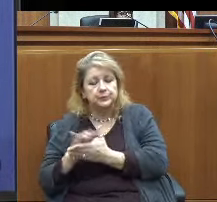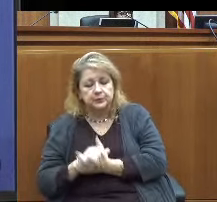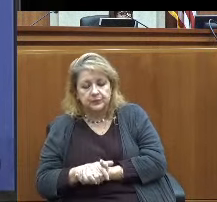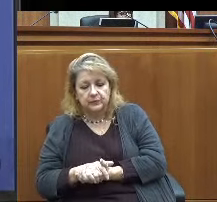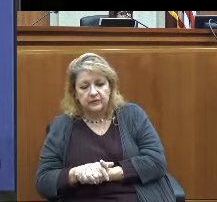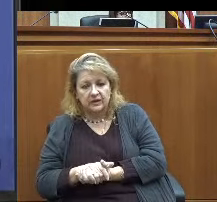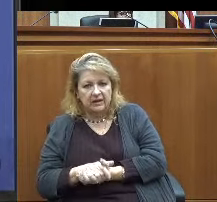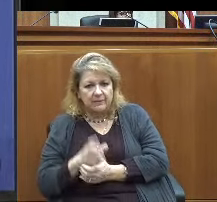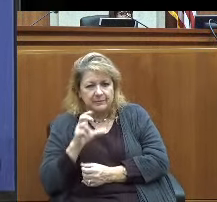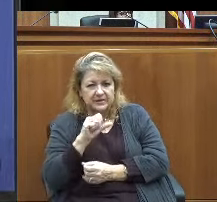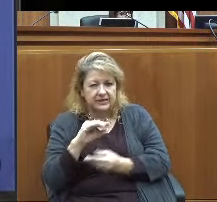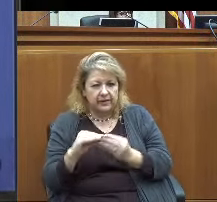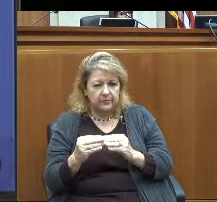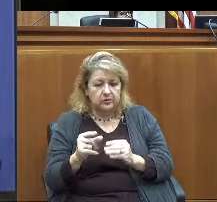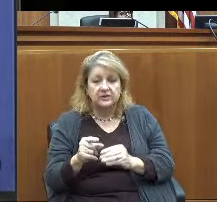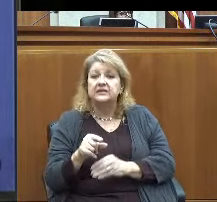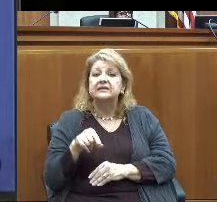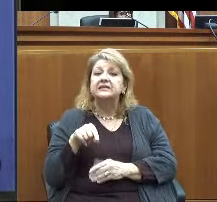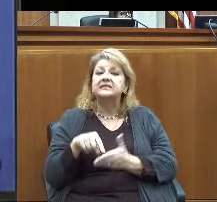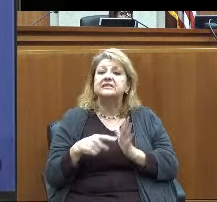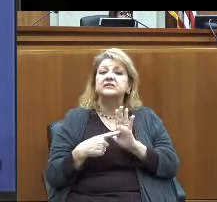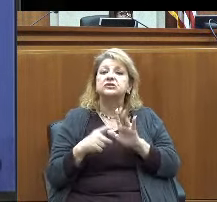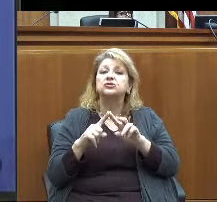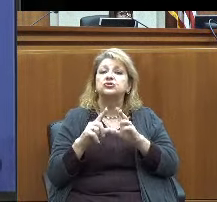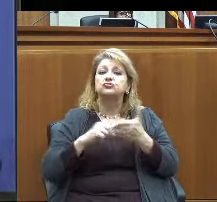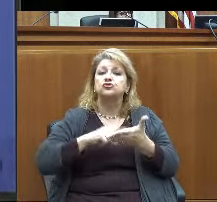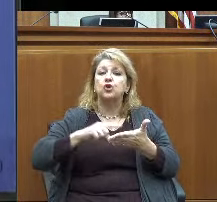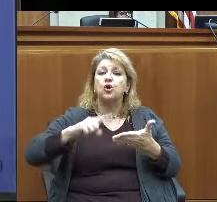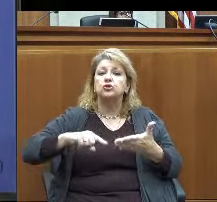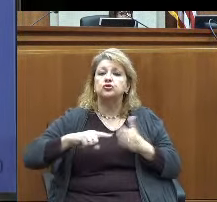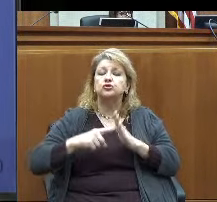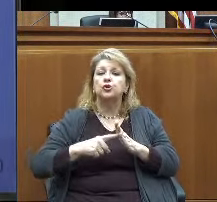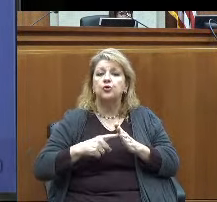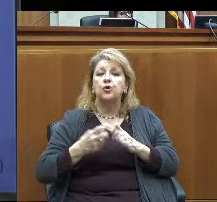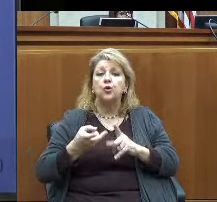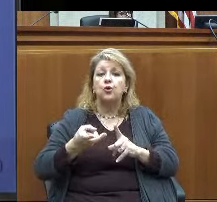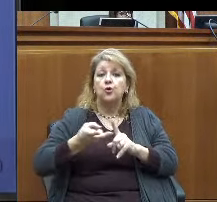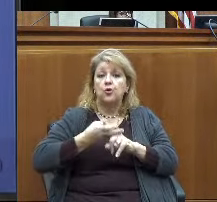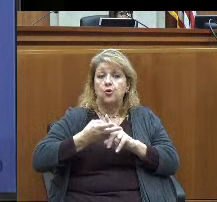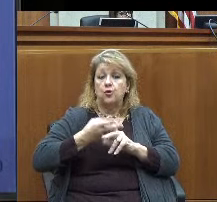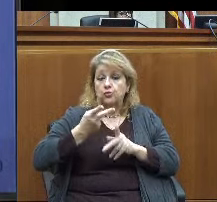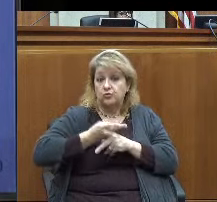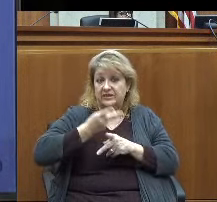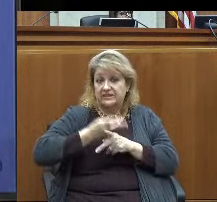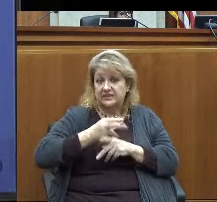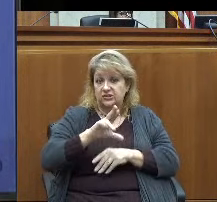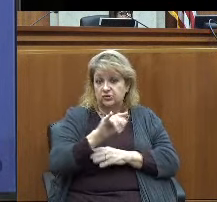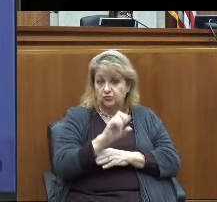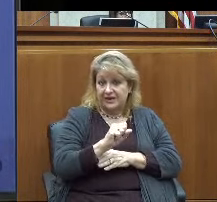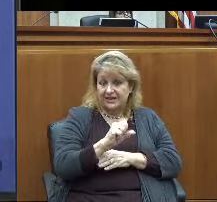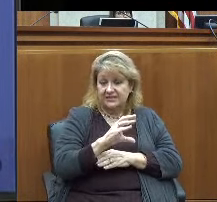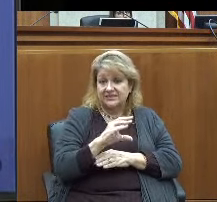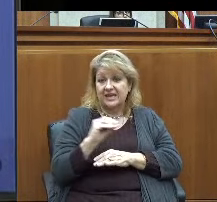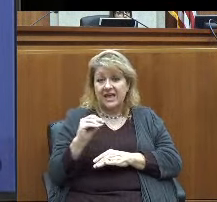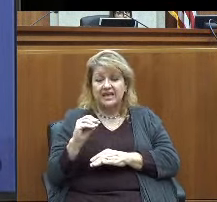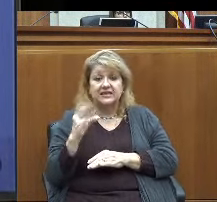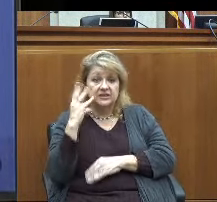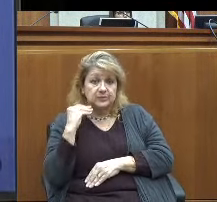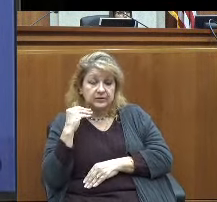These charts display retention rates and years of experience of departing teachers and school leaders.